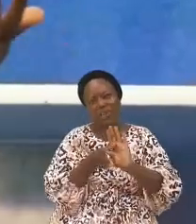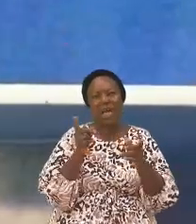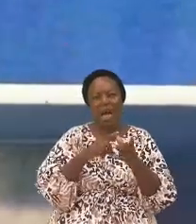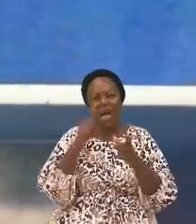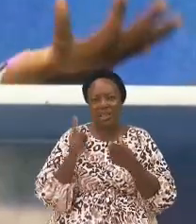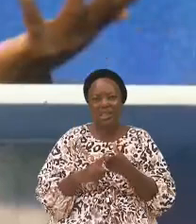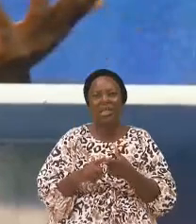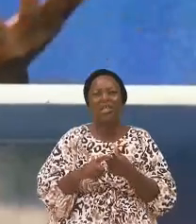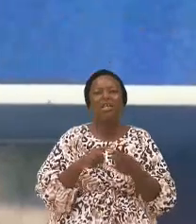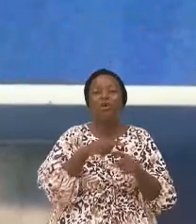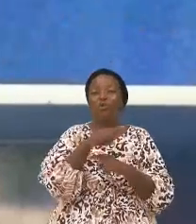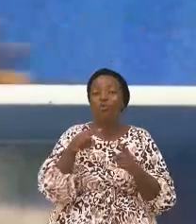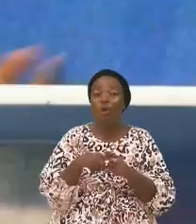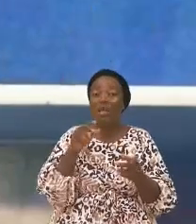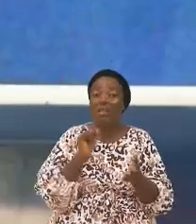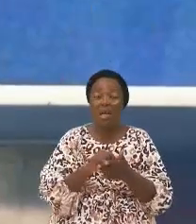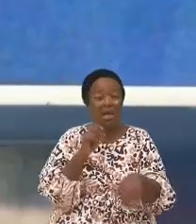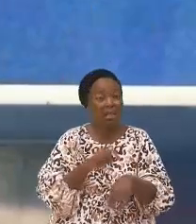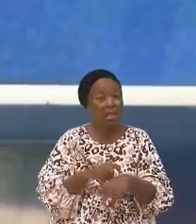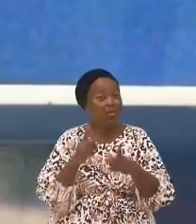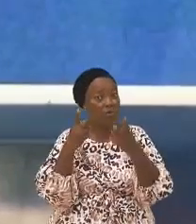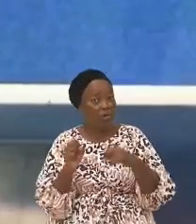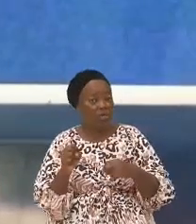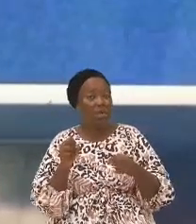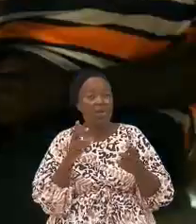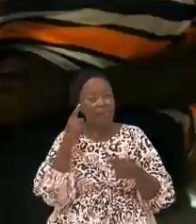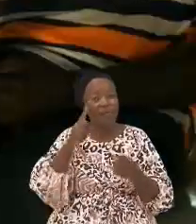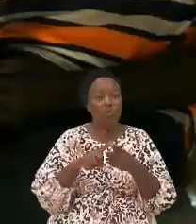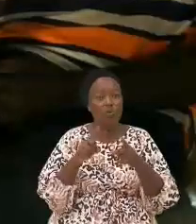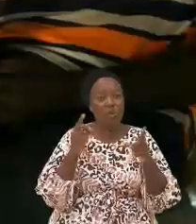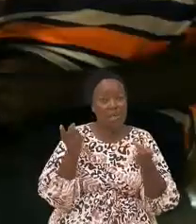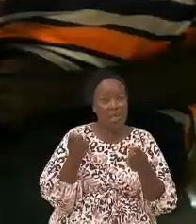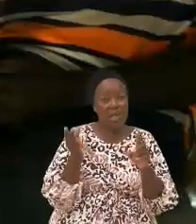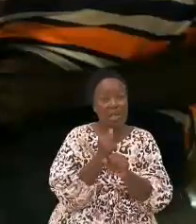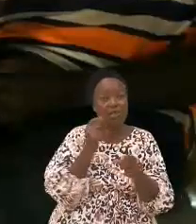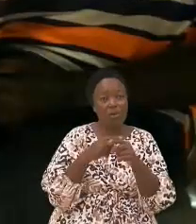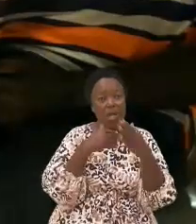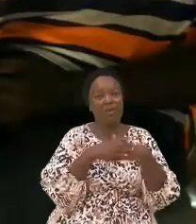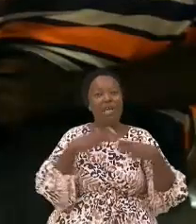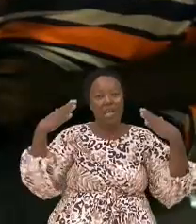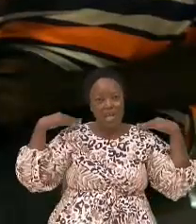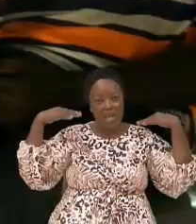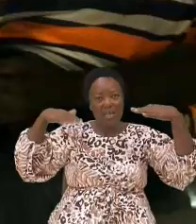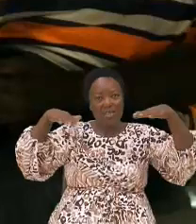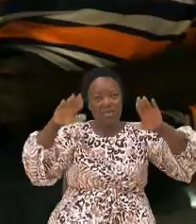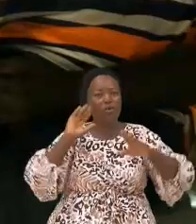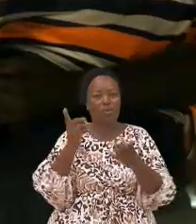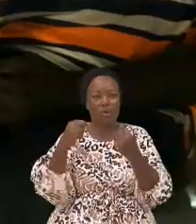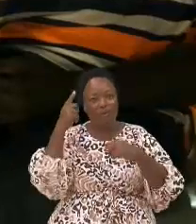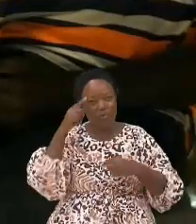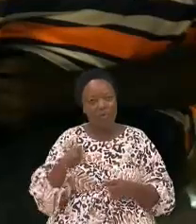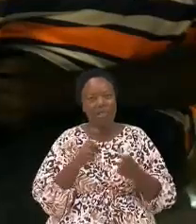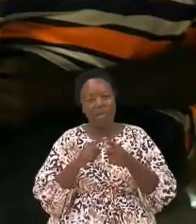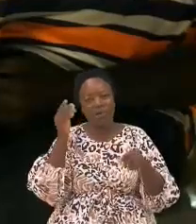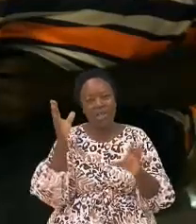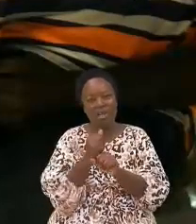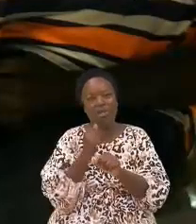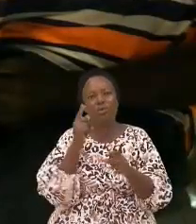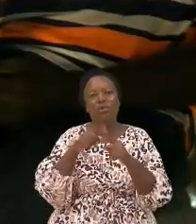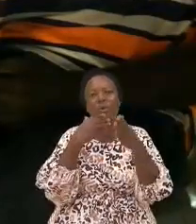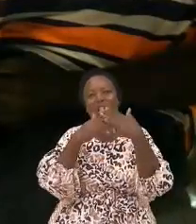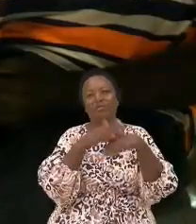are saved. You are free. You are converted. And when that time comes, you get to heaven. Angels